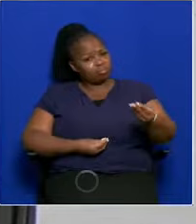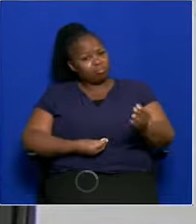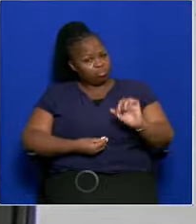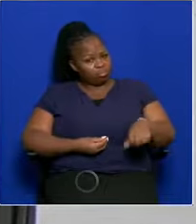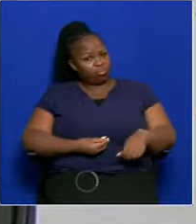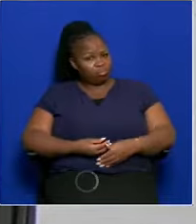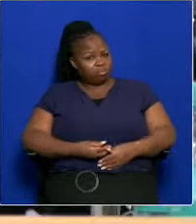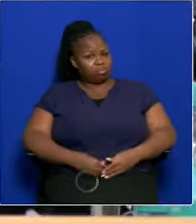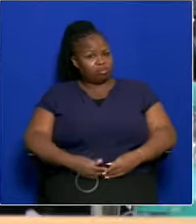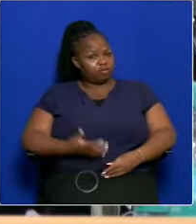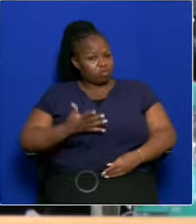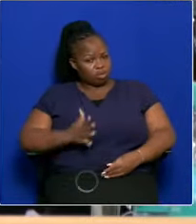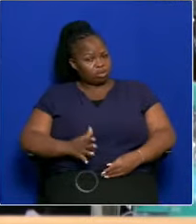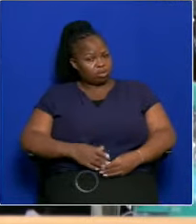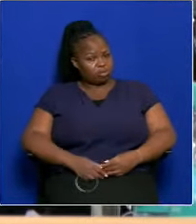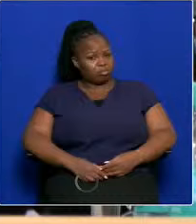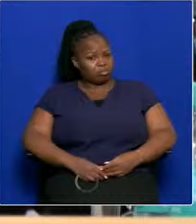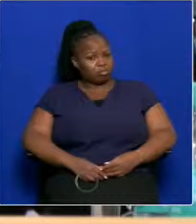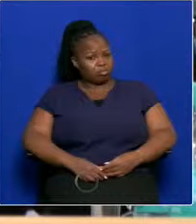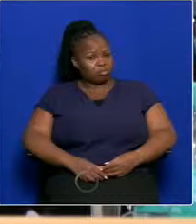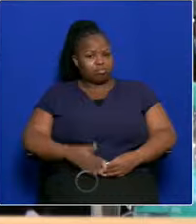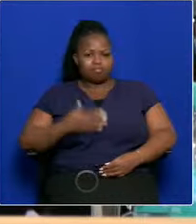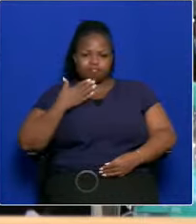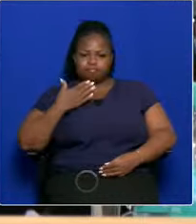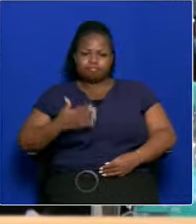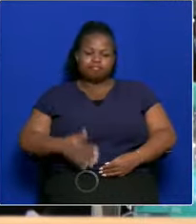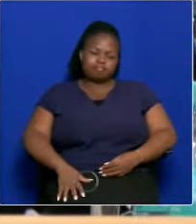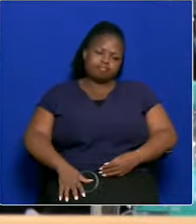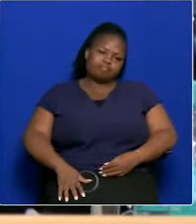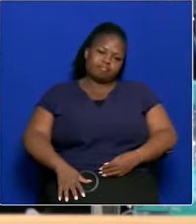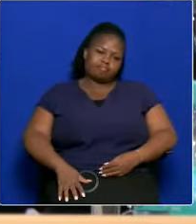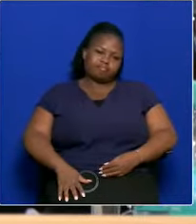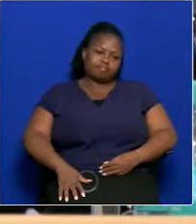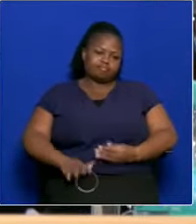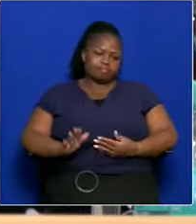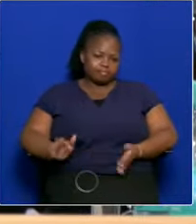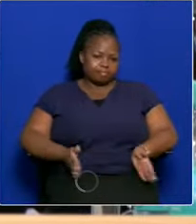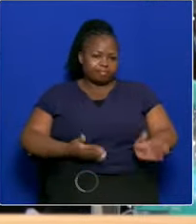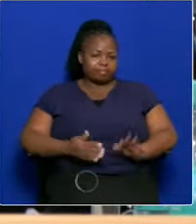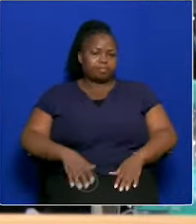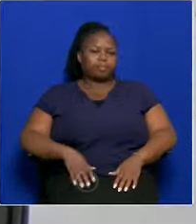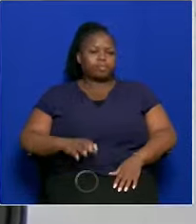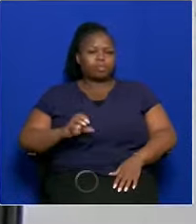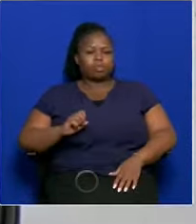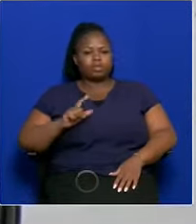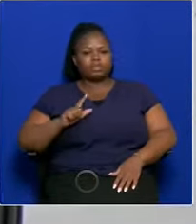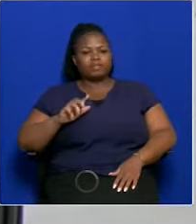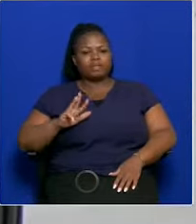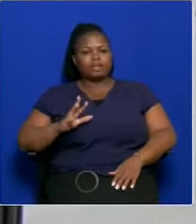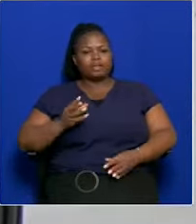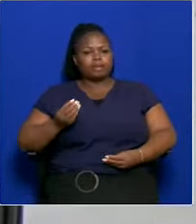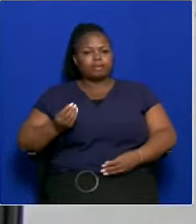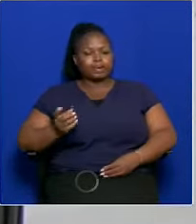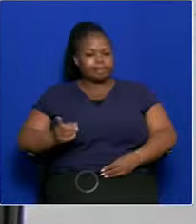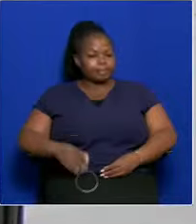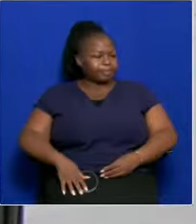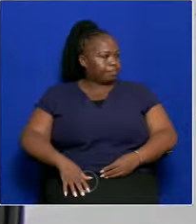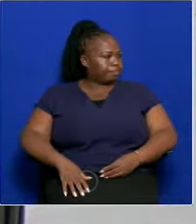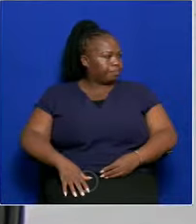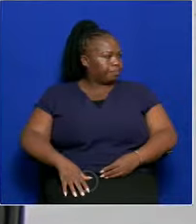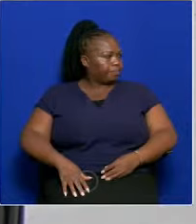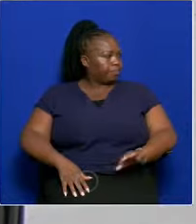want. All right, thank you, General. And then let's deal with your 079 number. Before you do that,